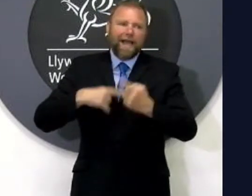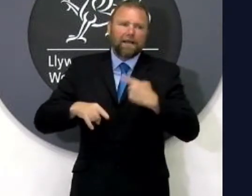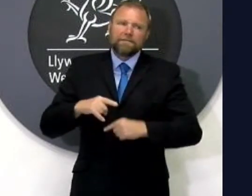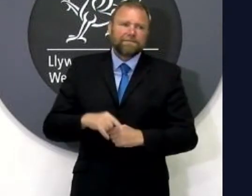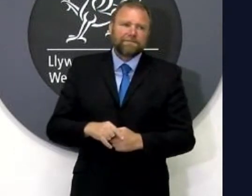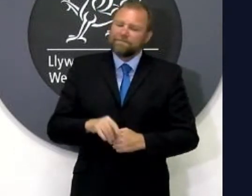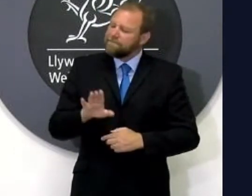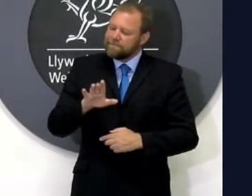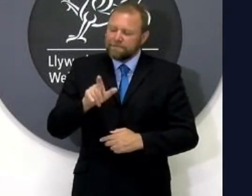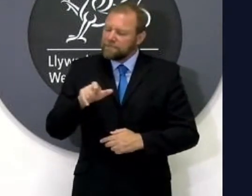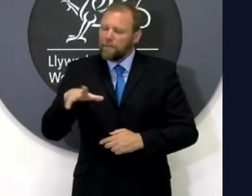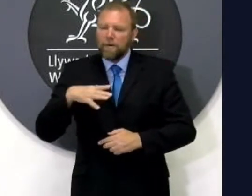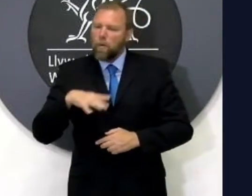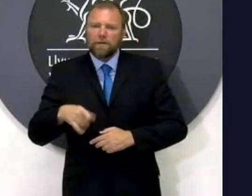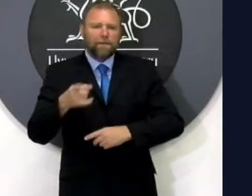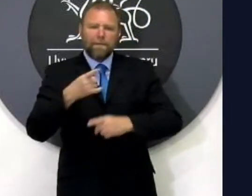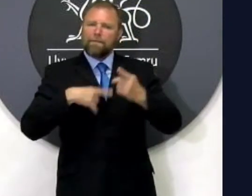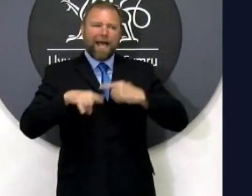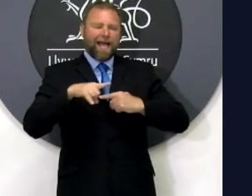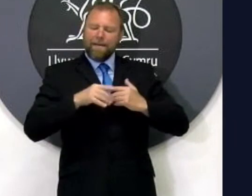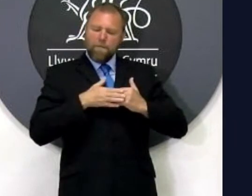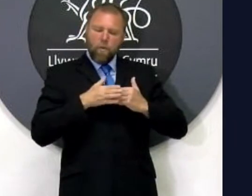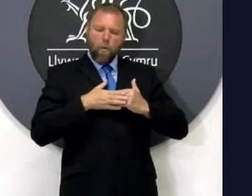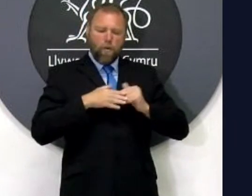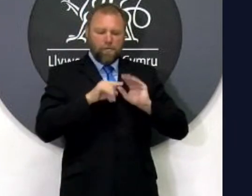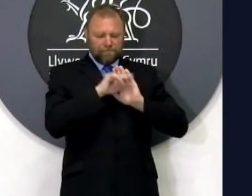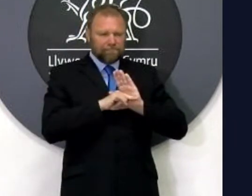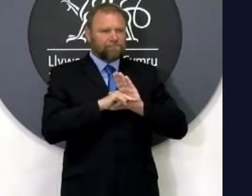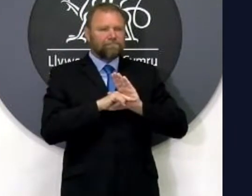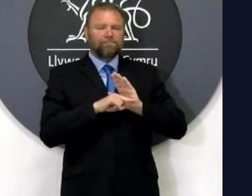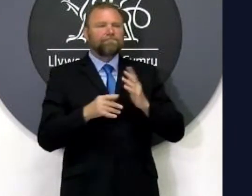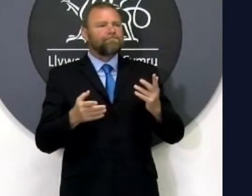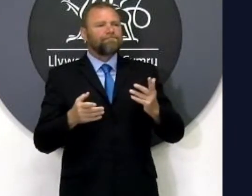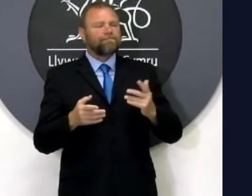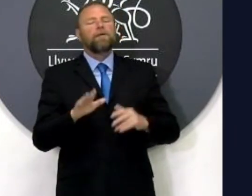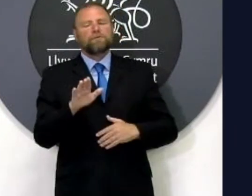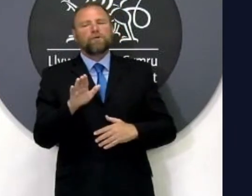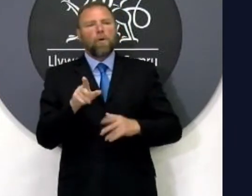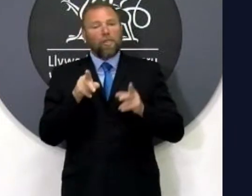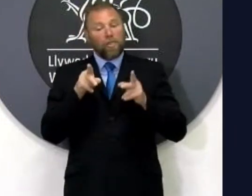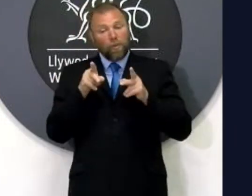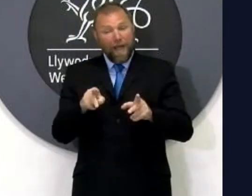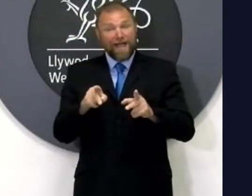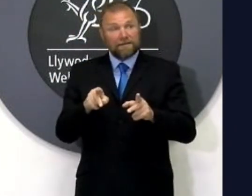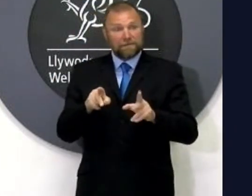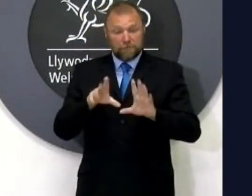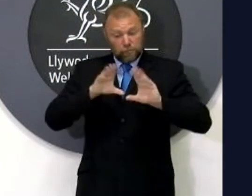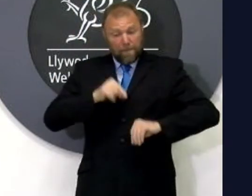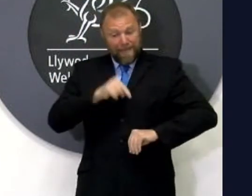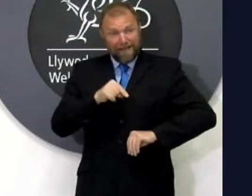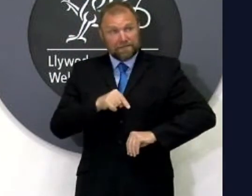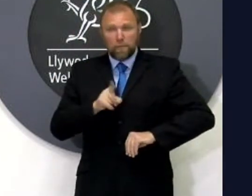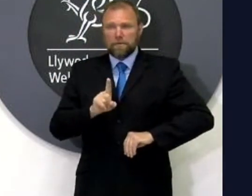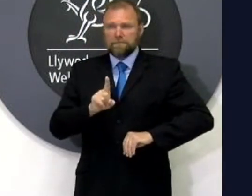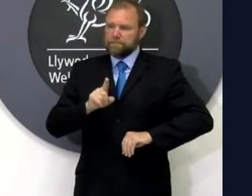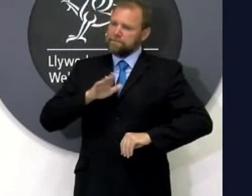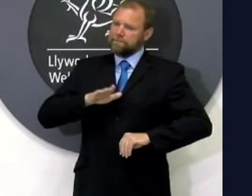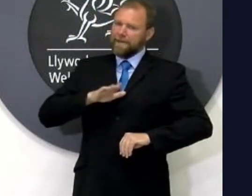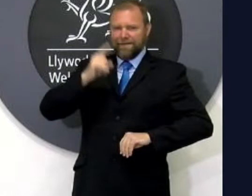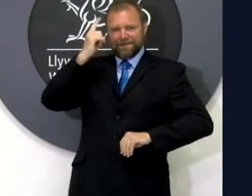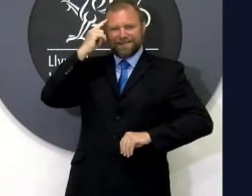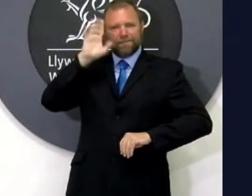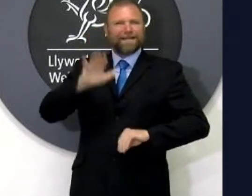to go back to further restrictions. And the way to avoid that is for us all to behave sensibly, to do those things which we've